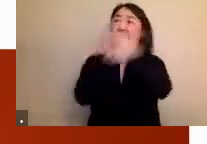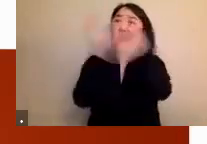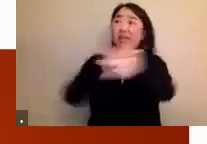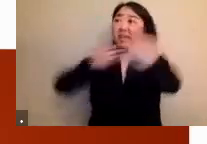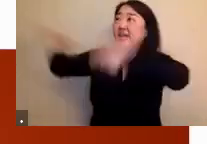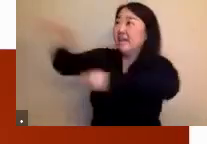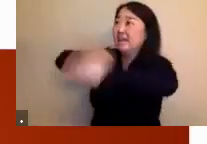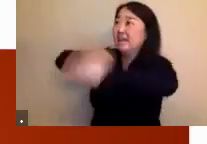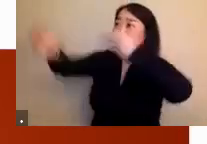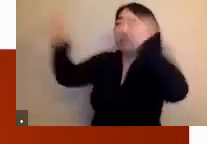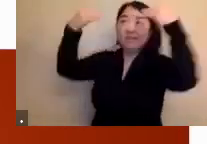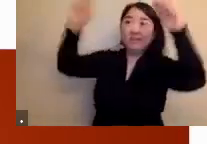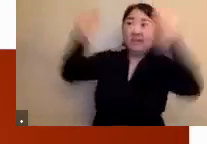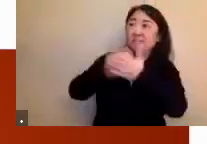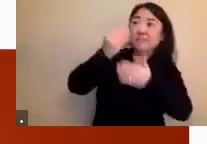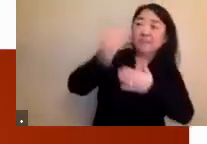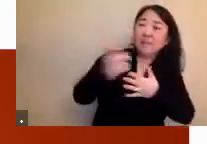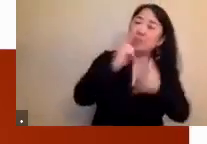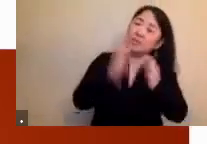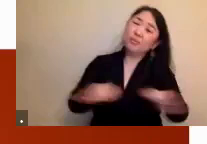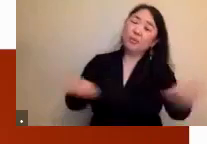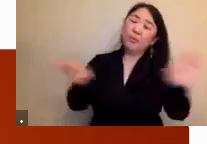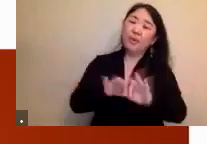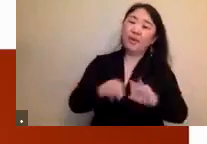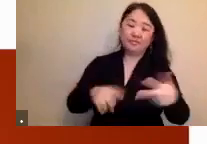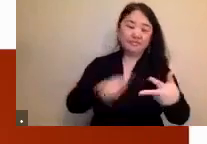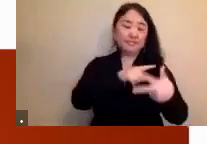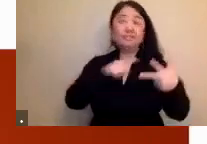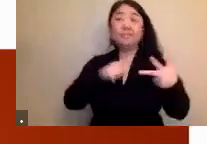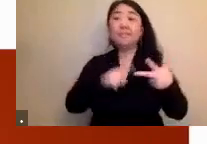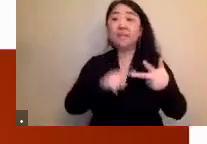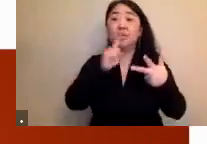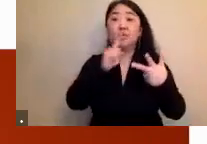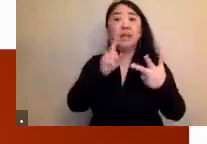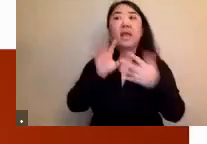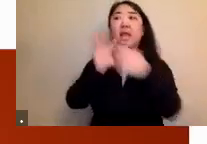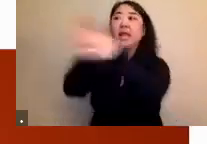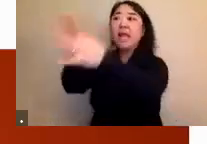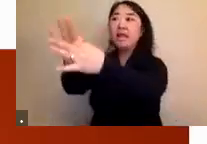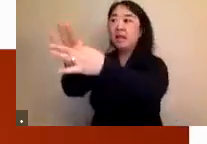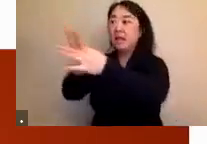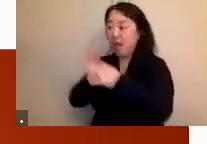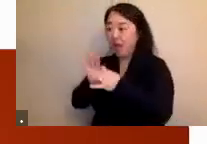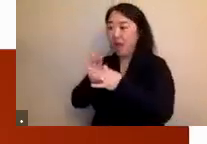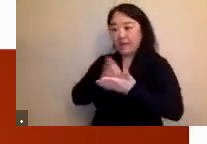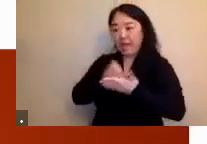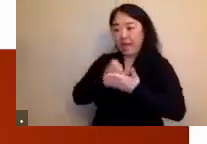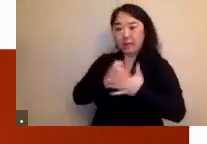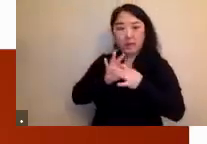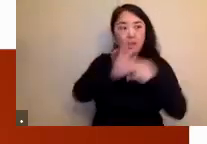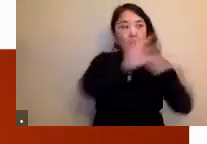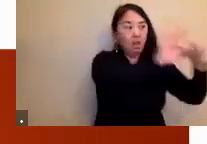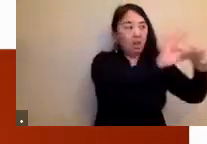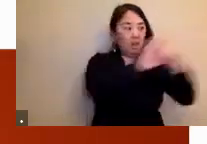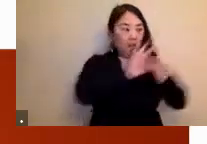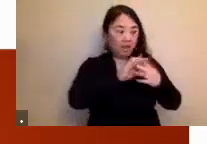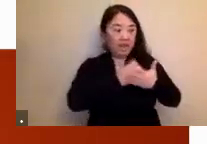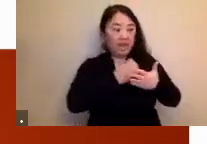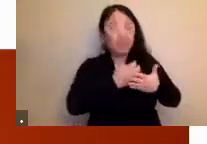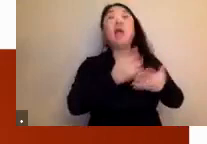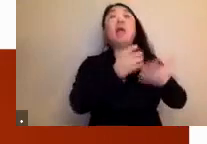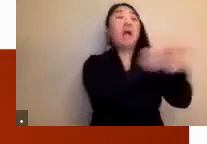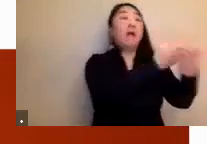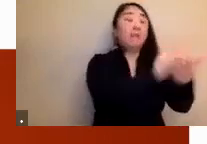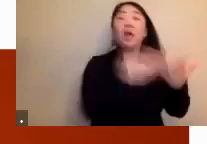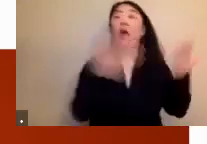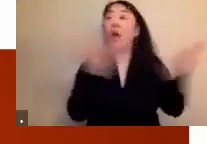as well. It also serves to connect economies. As long as there's access in some form or fashion, whether it be